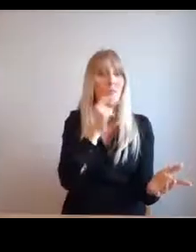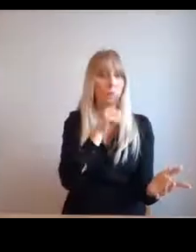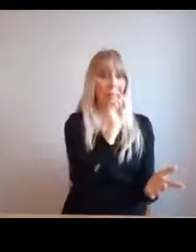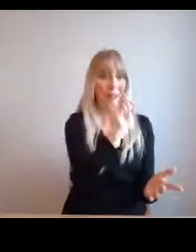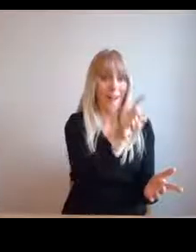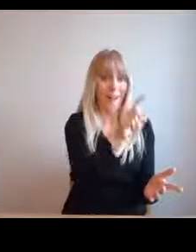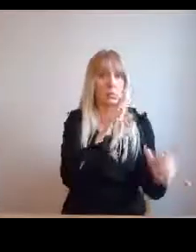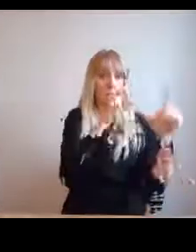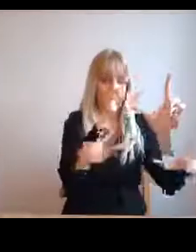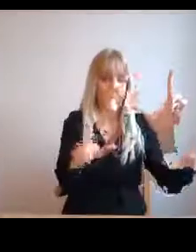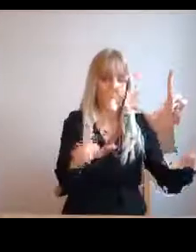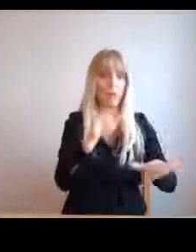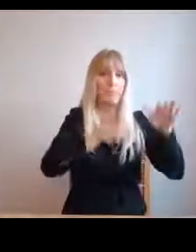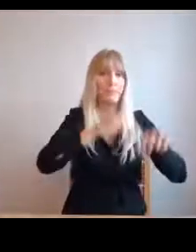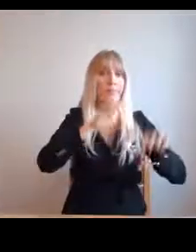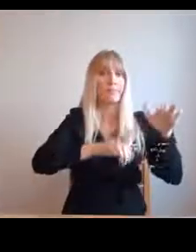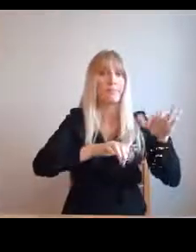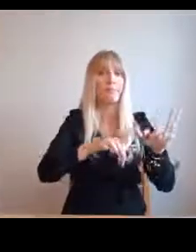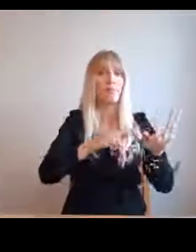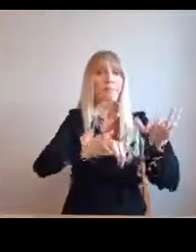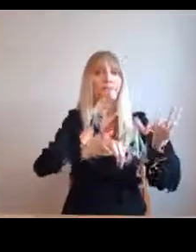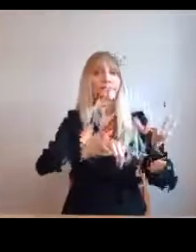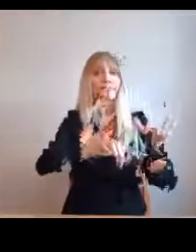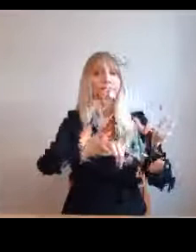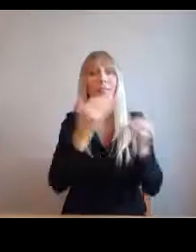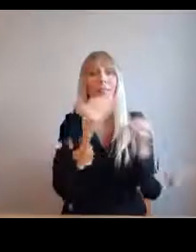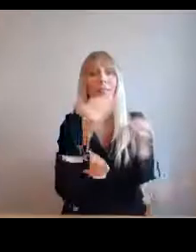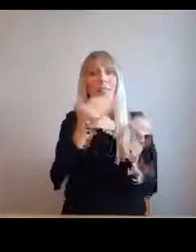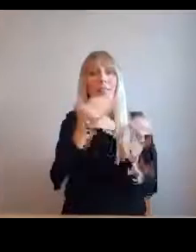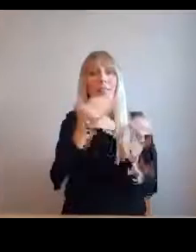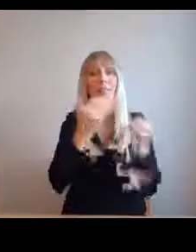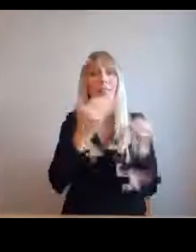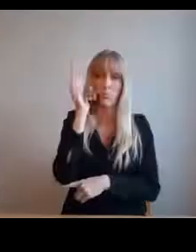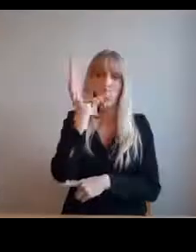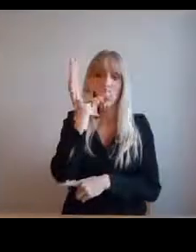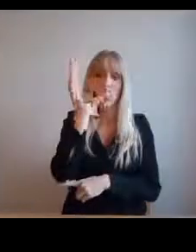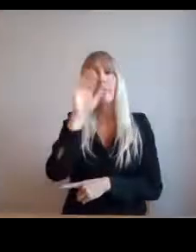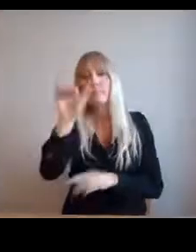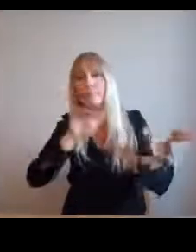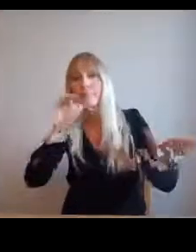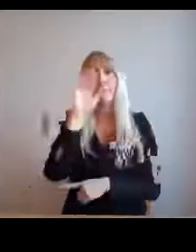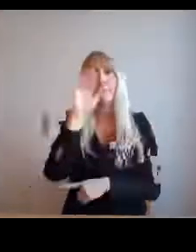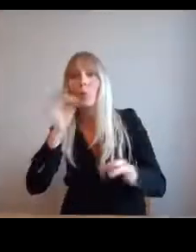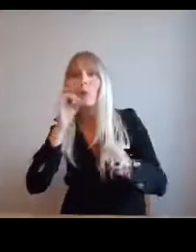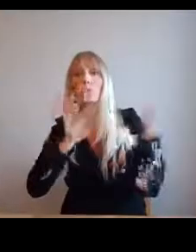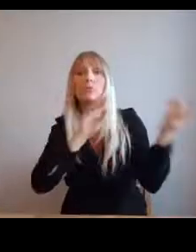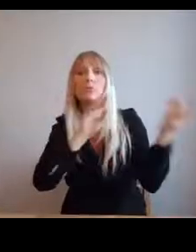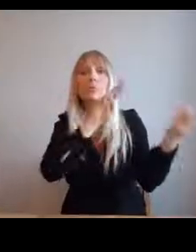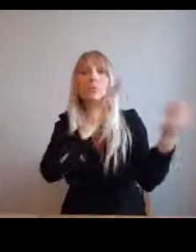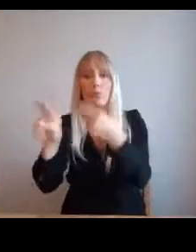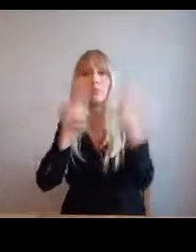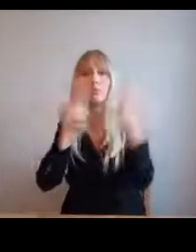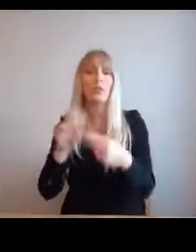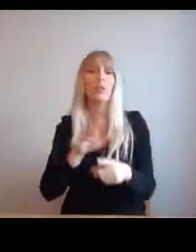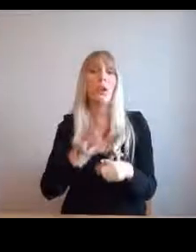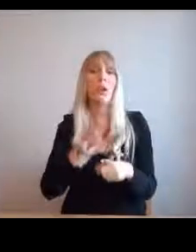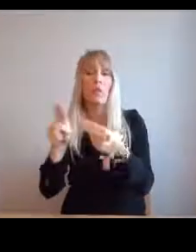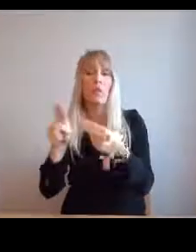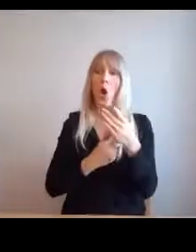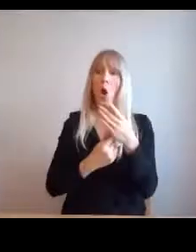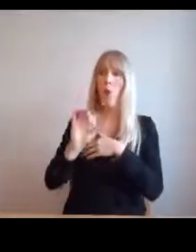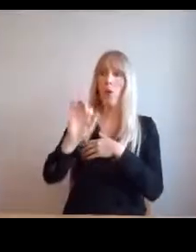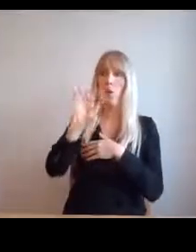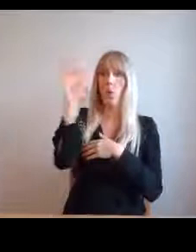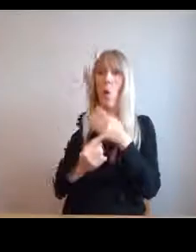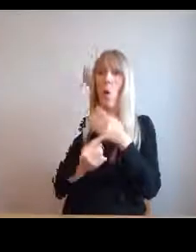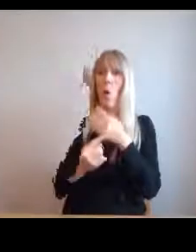question. We'll be getting to your questions after we run you through some of the proposed refinements. Your questions will only be visible to you and the